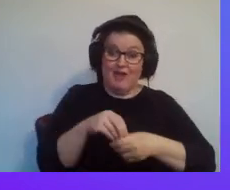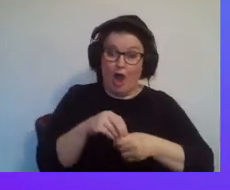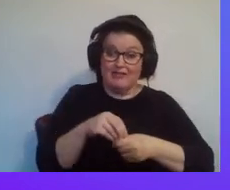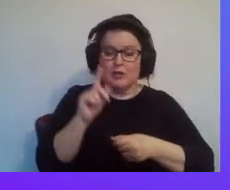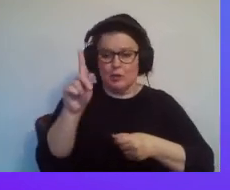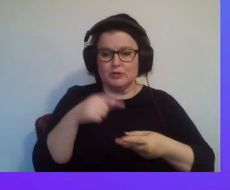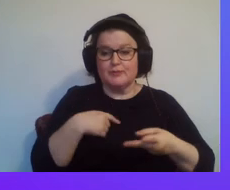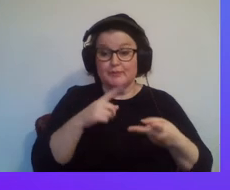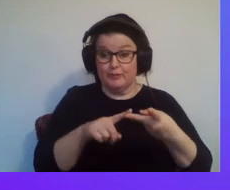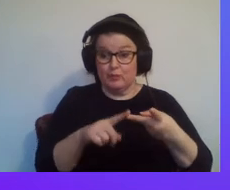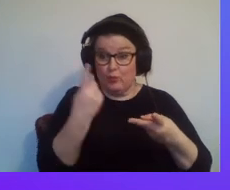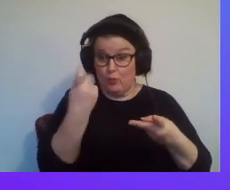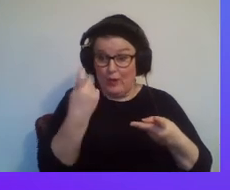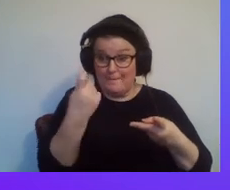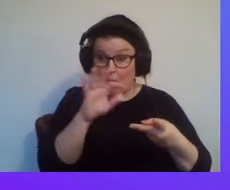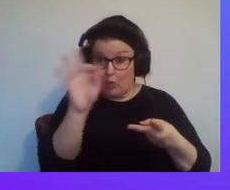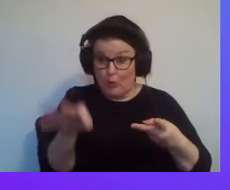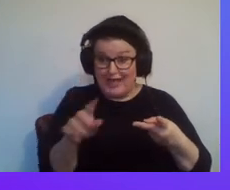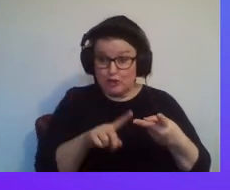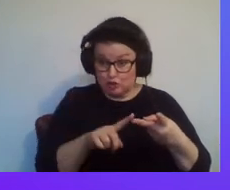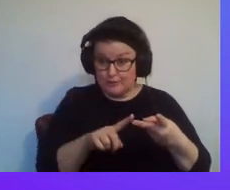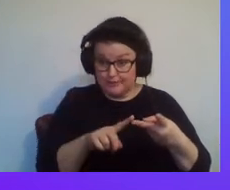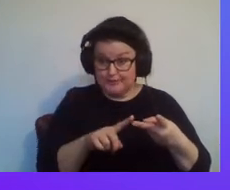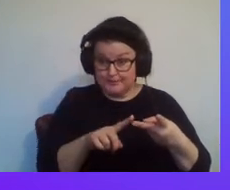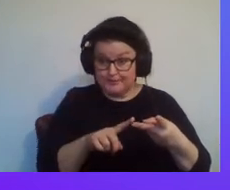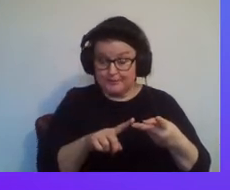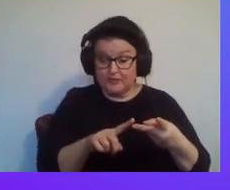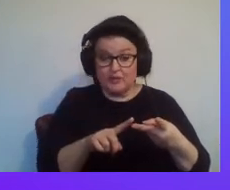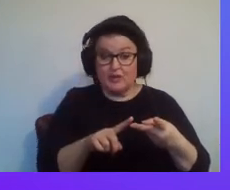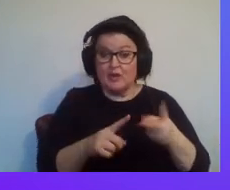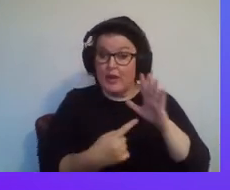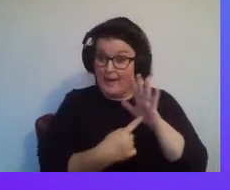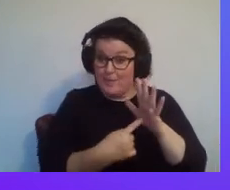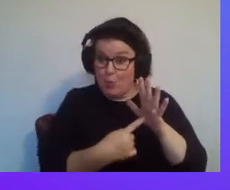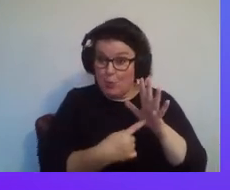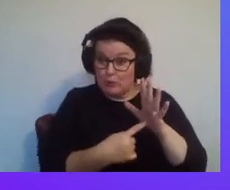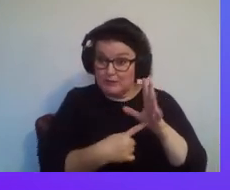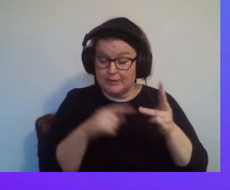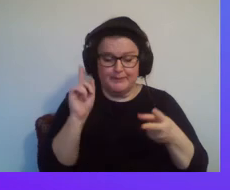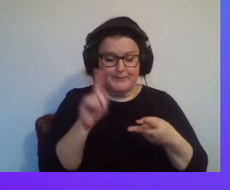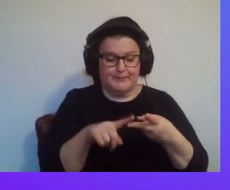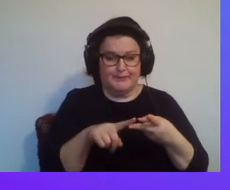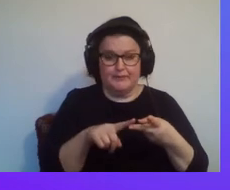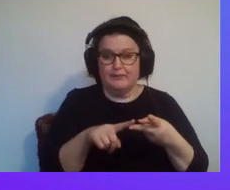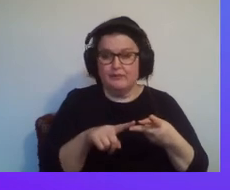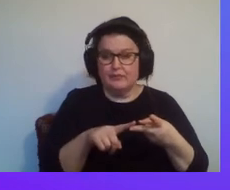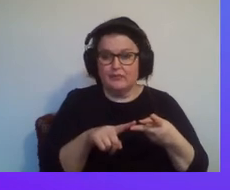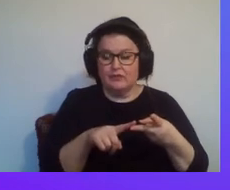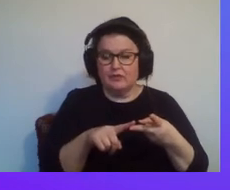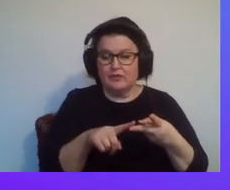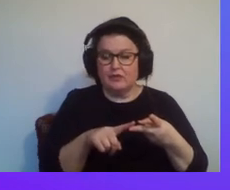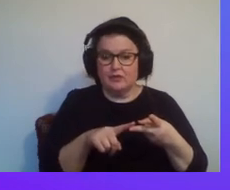ask you this. Eddie Nestor made a very big point in regards to confronting the